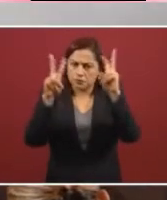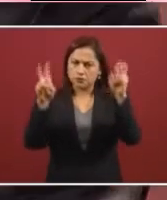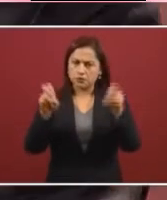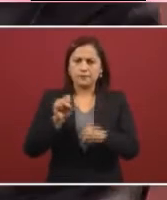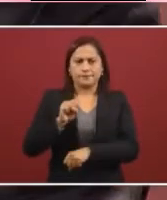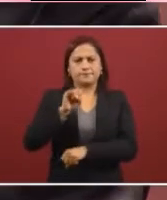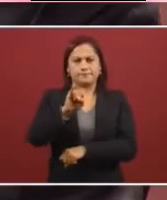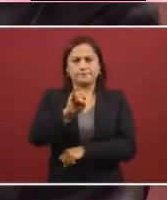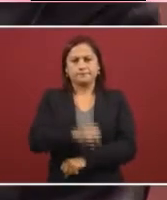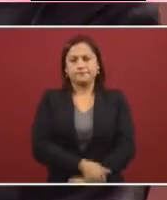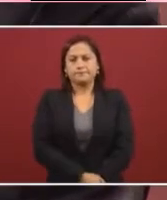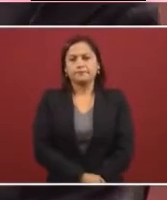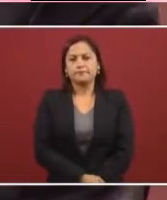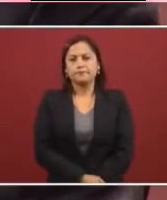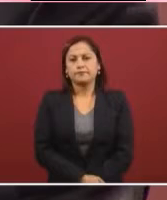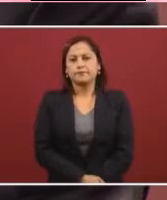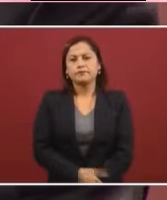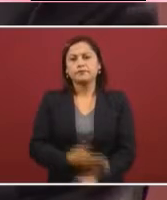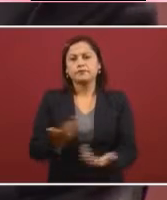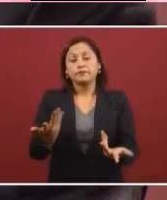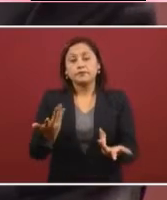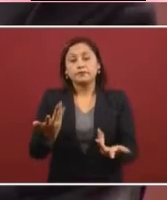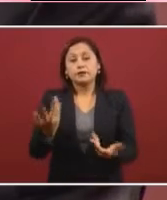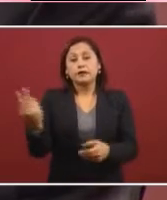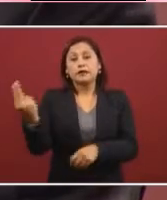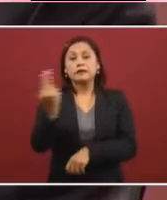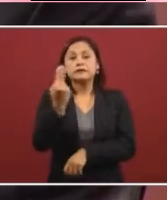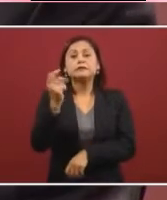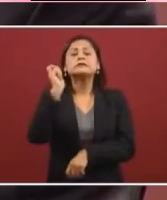matter. And we need to clean up